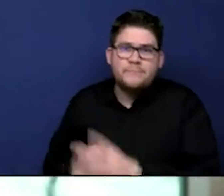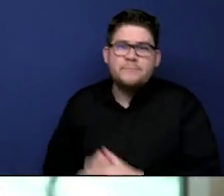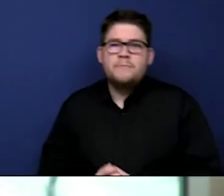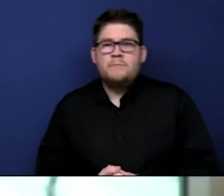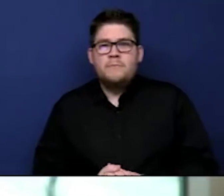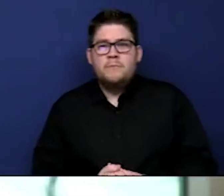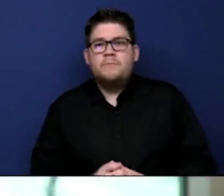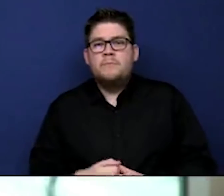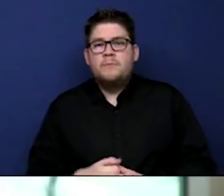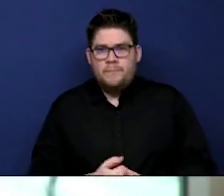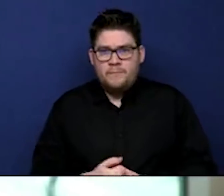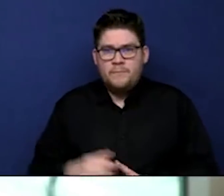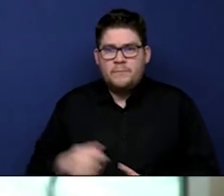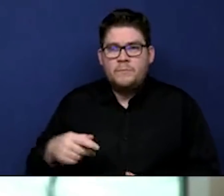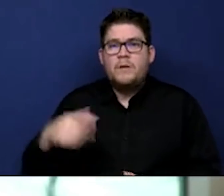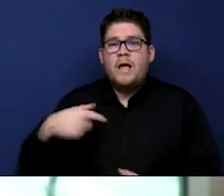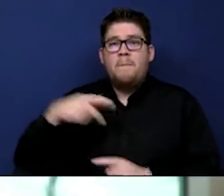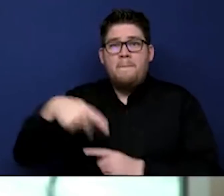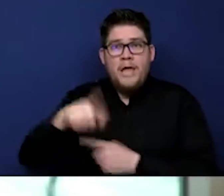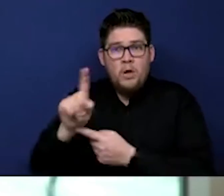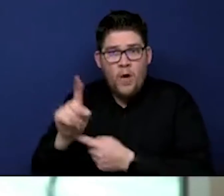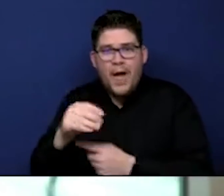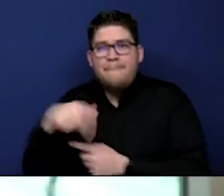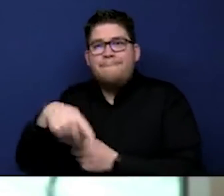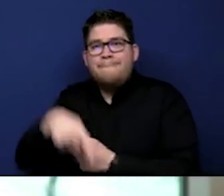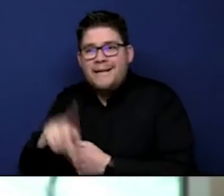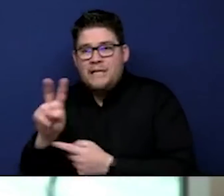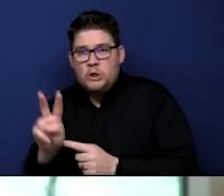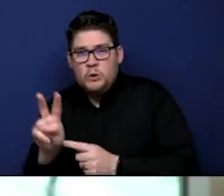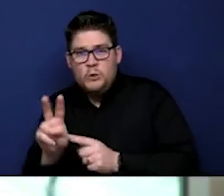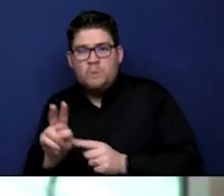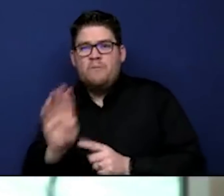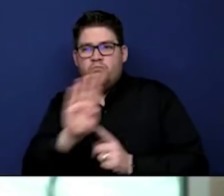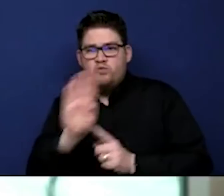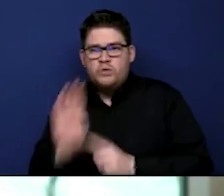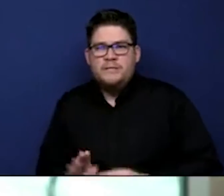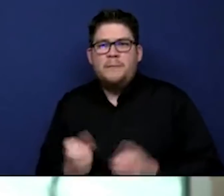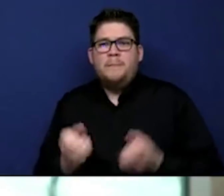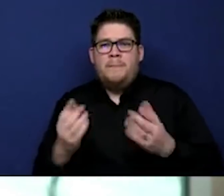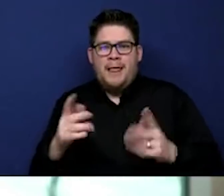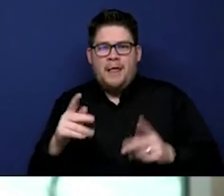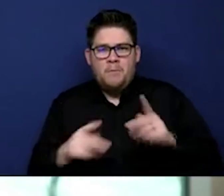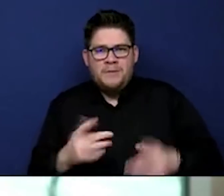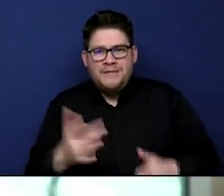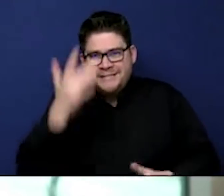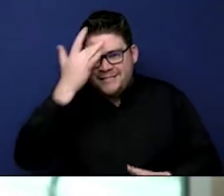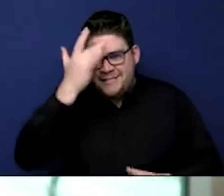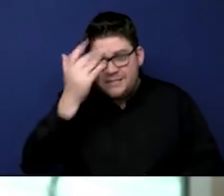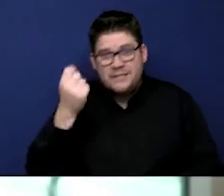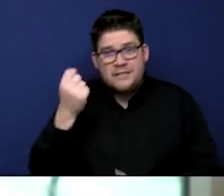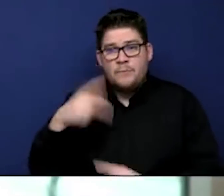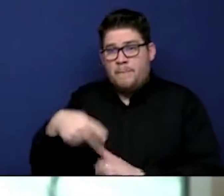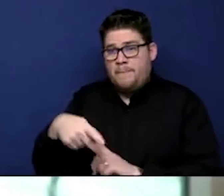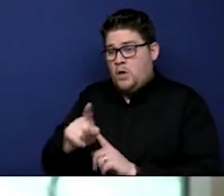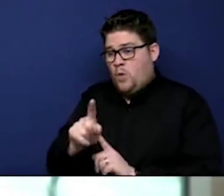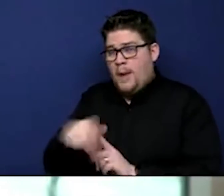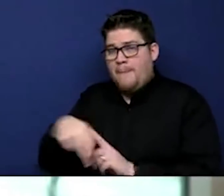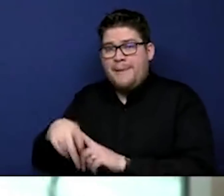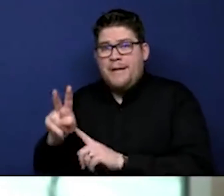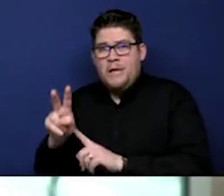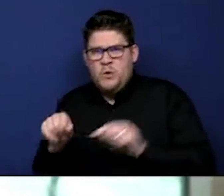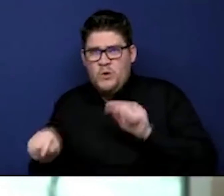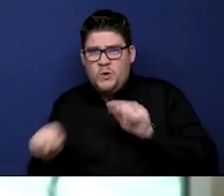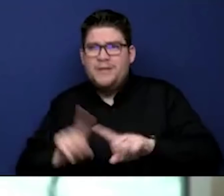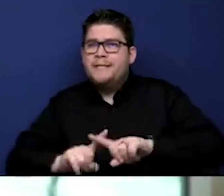another strain that is causing a lot of illness in Brazil, and it's slightly different from the P1 that we're seeing here. So what we